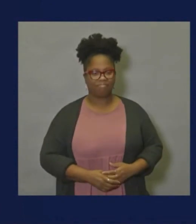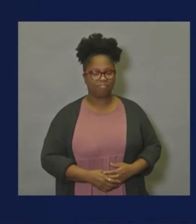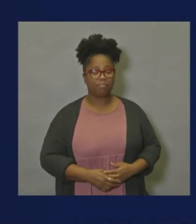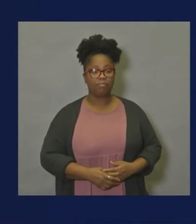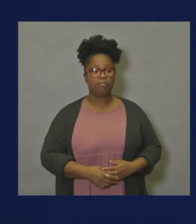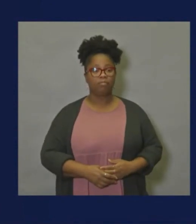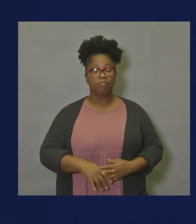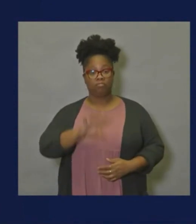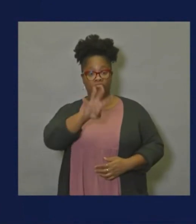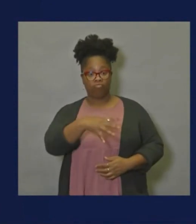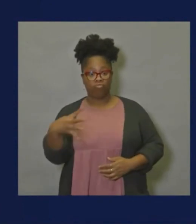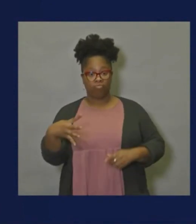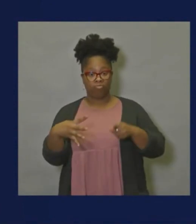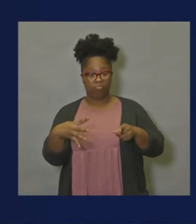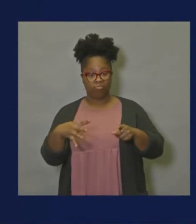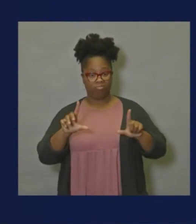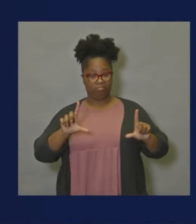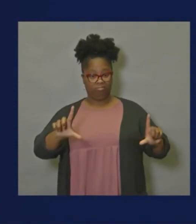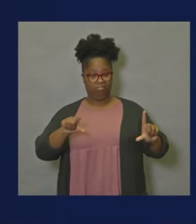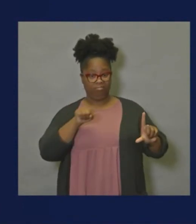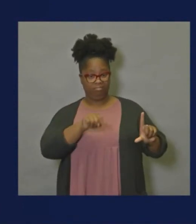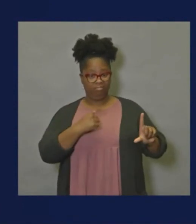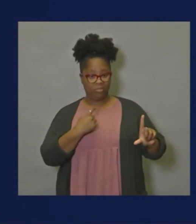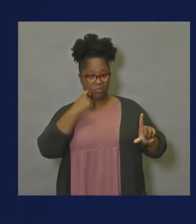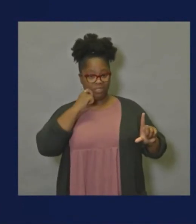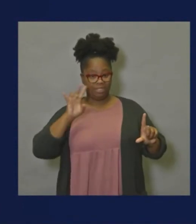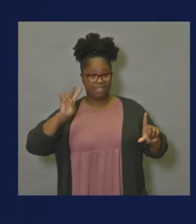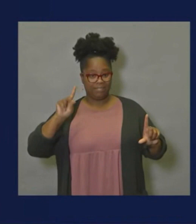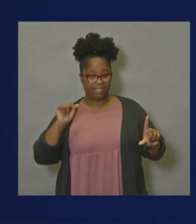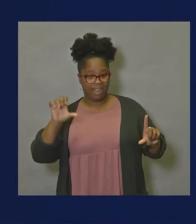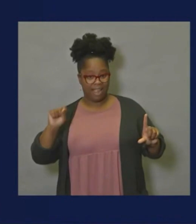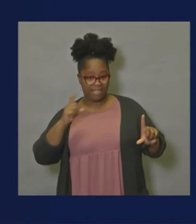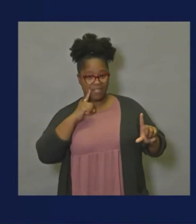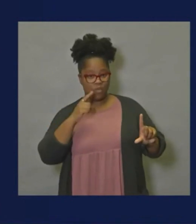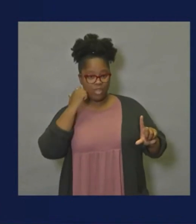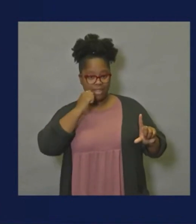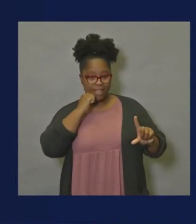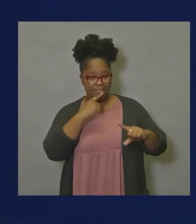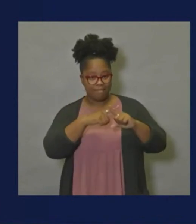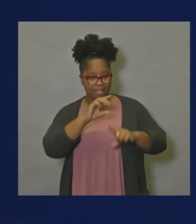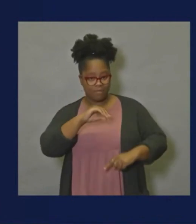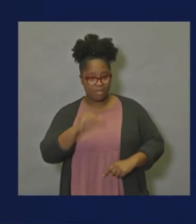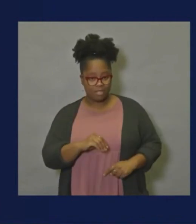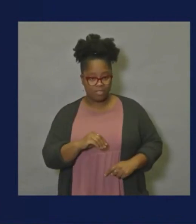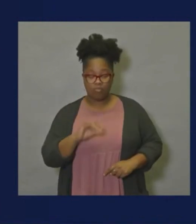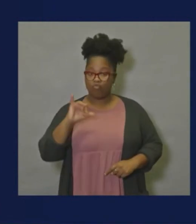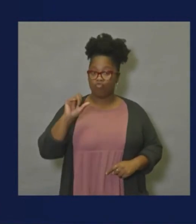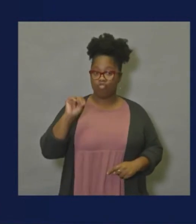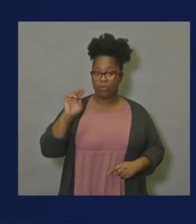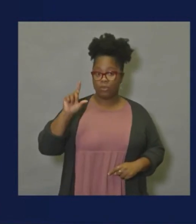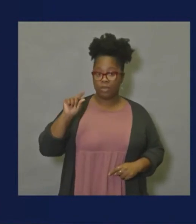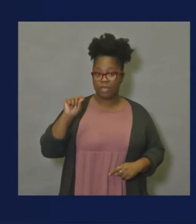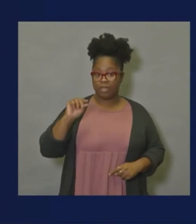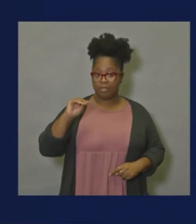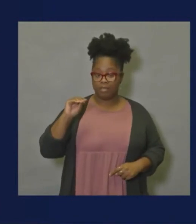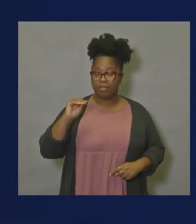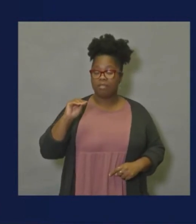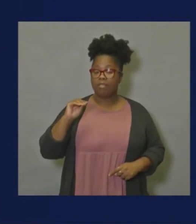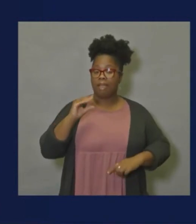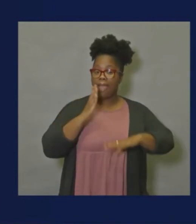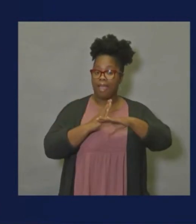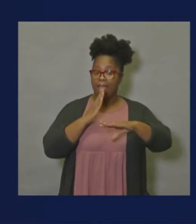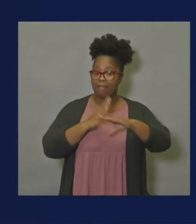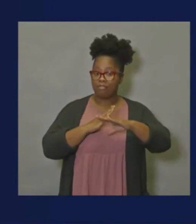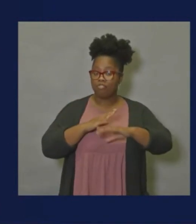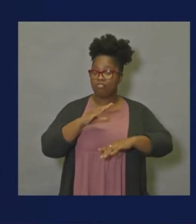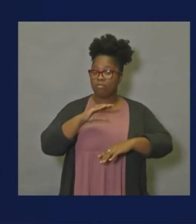by Friday, restaurants may reopen outdoor dining again with safety protocols in place.